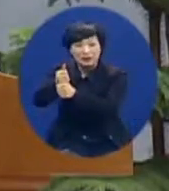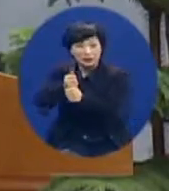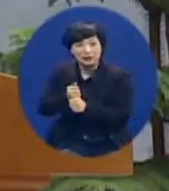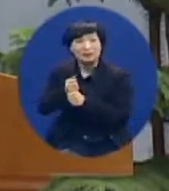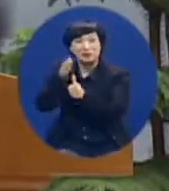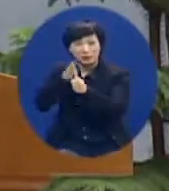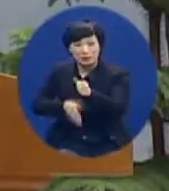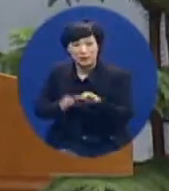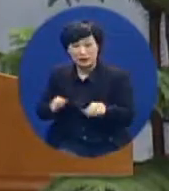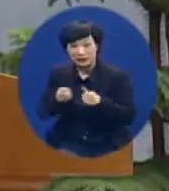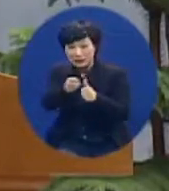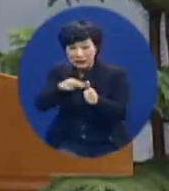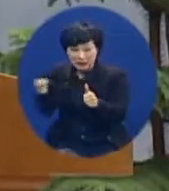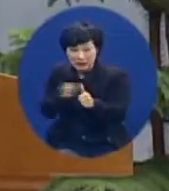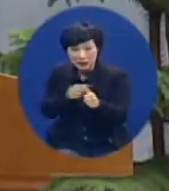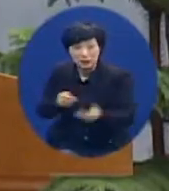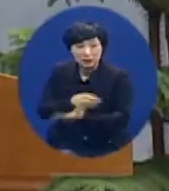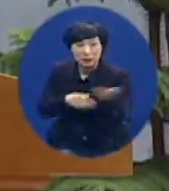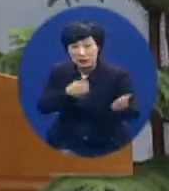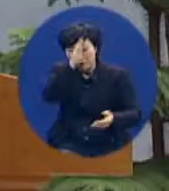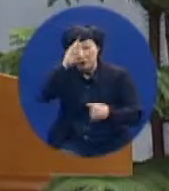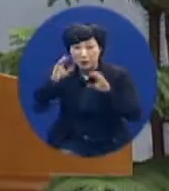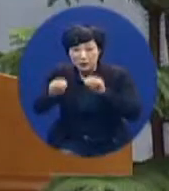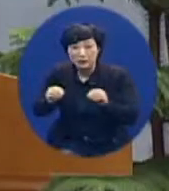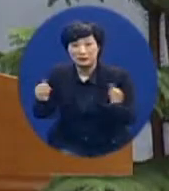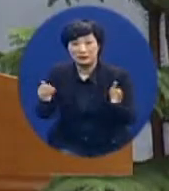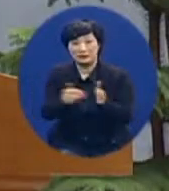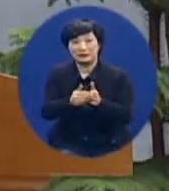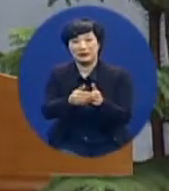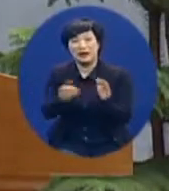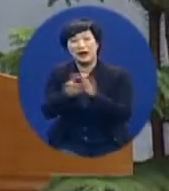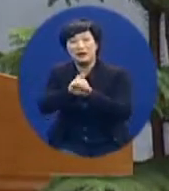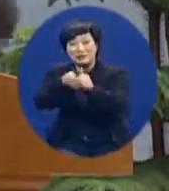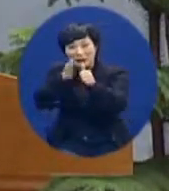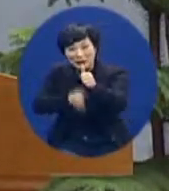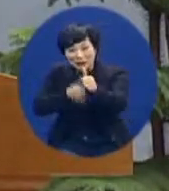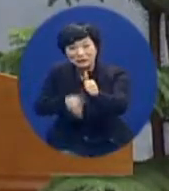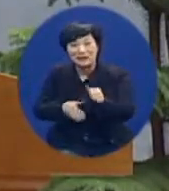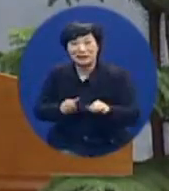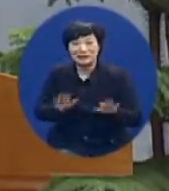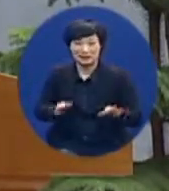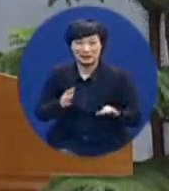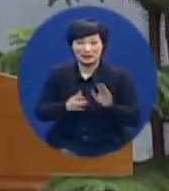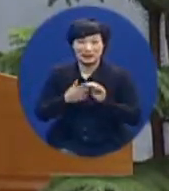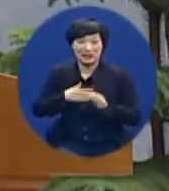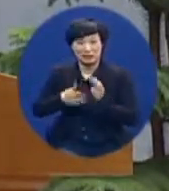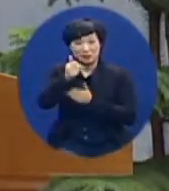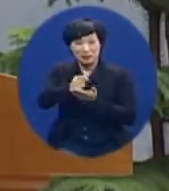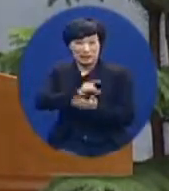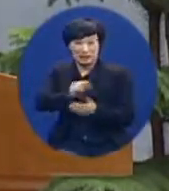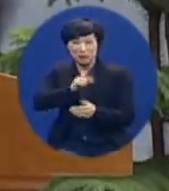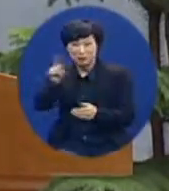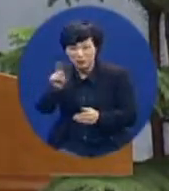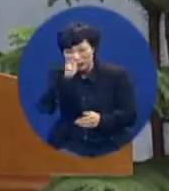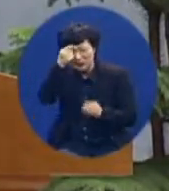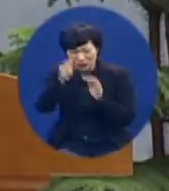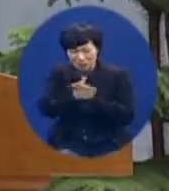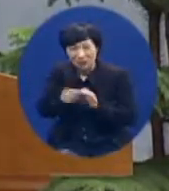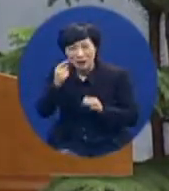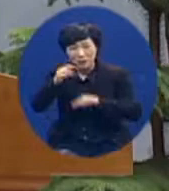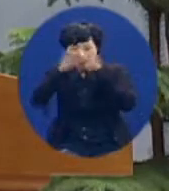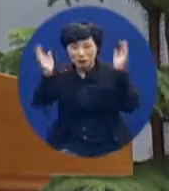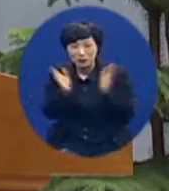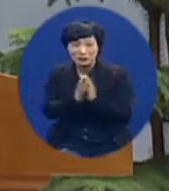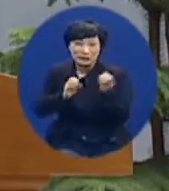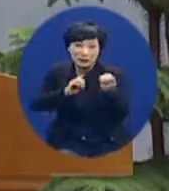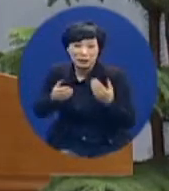devil's scheme. We should hold on to Jesus. By His wounds, we are healed. Please say amen. You may ask me